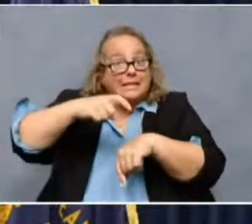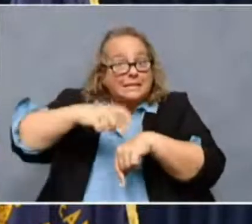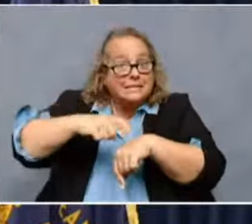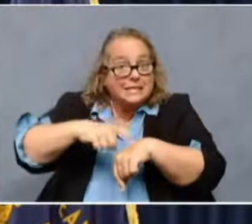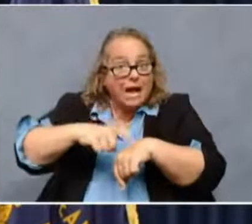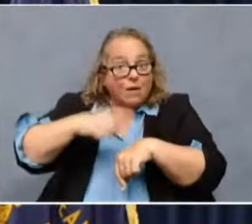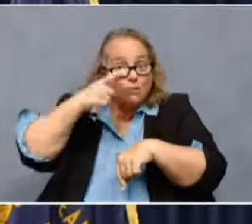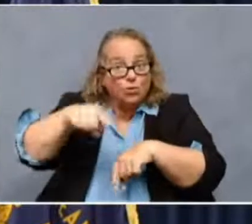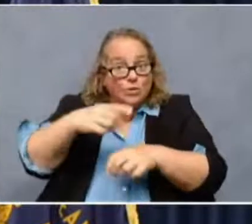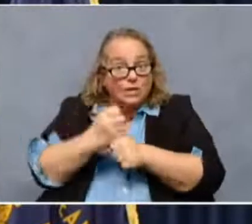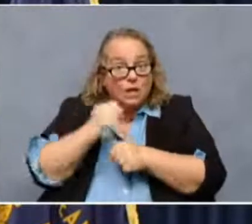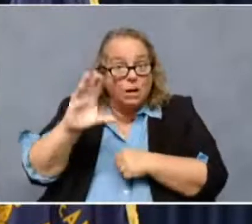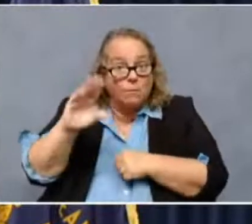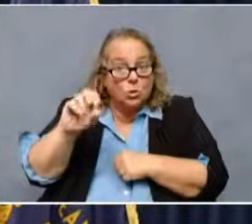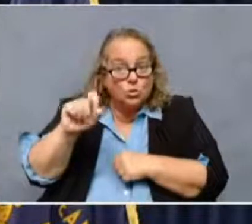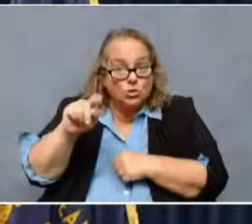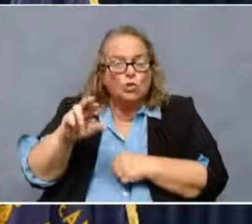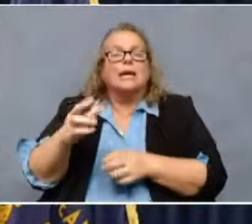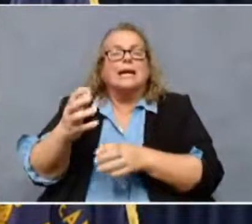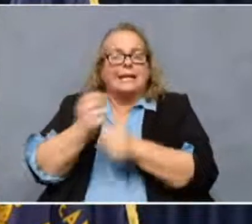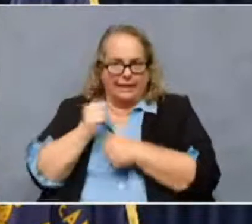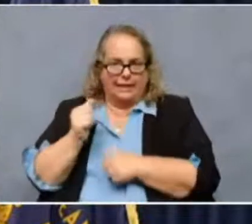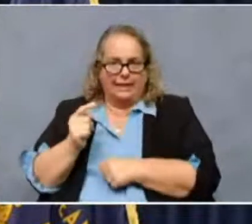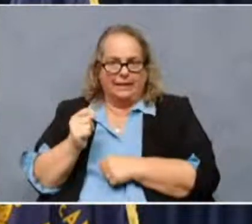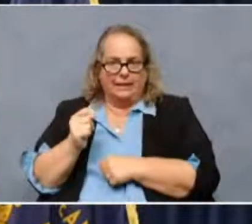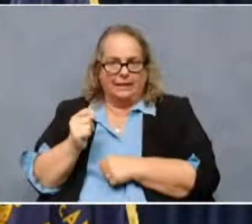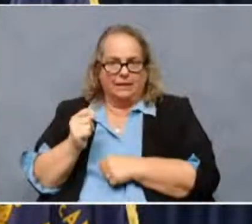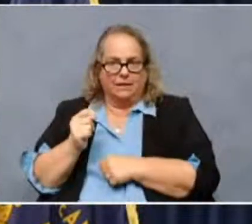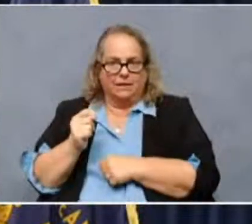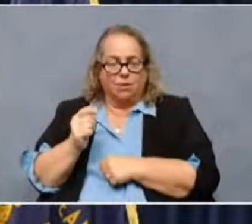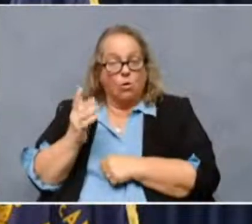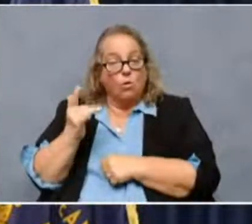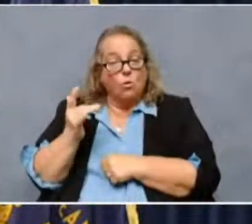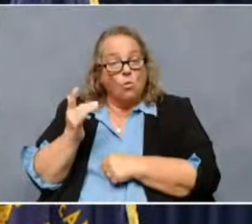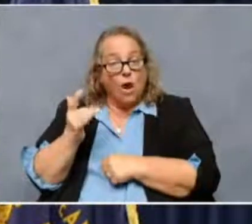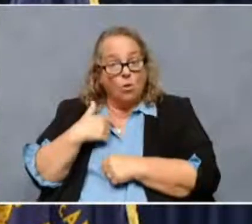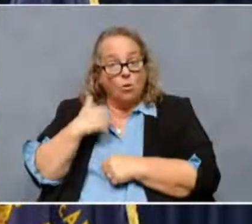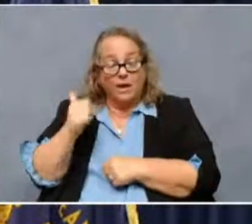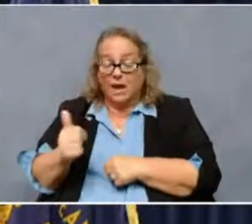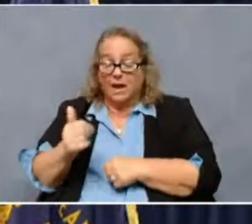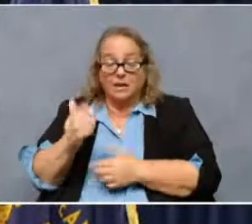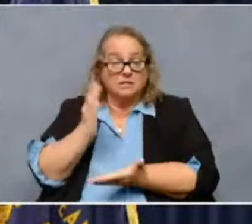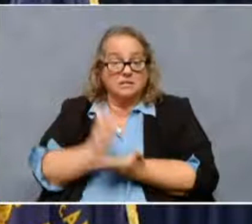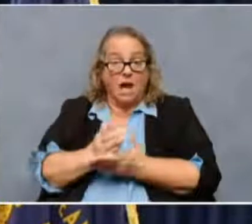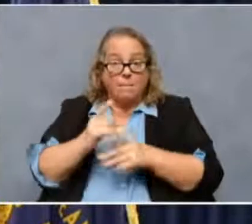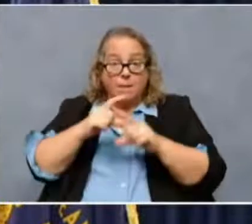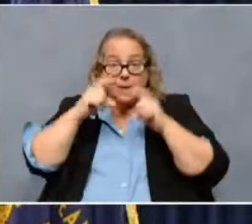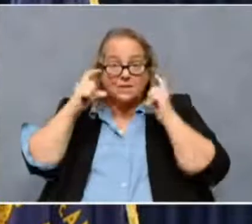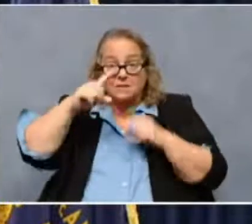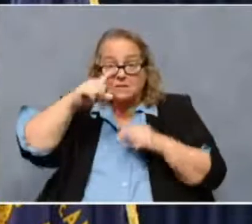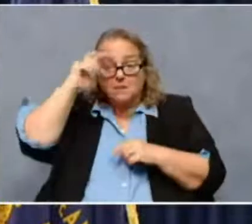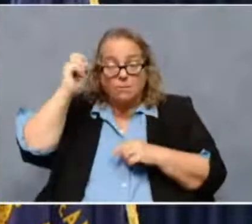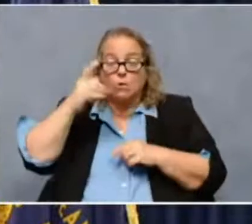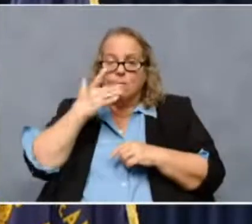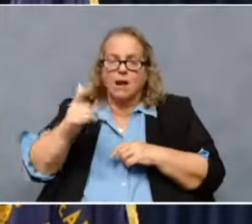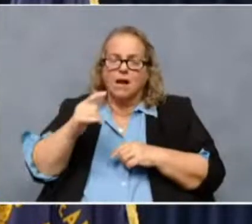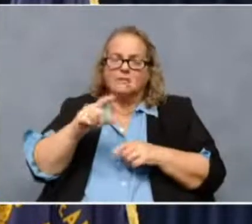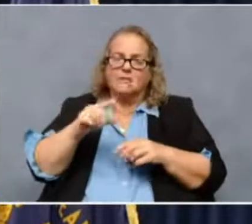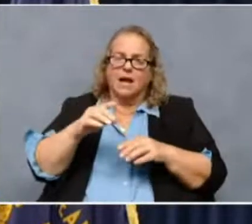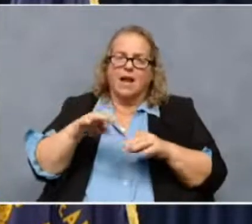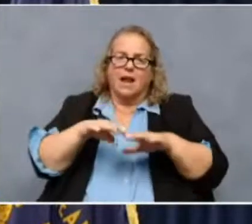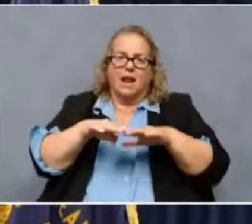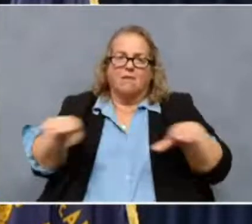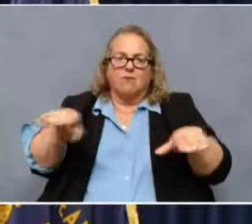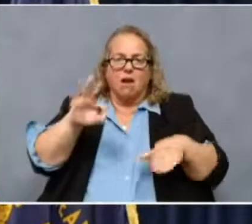protection. The reason that we could do away with masks in the summer was that the level of immunity that we all had against the Alpha